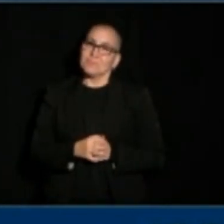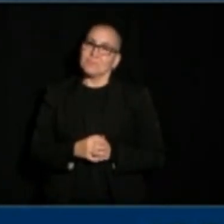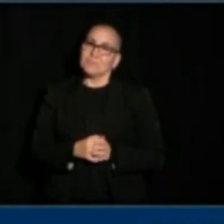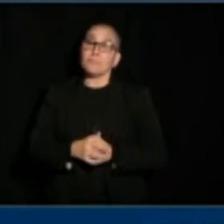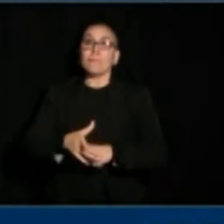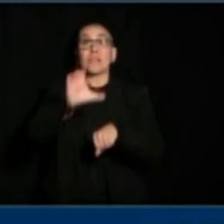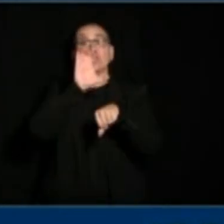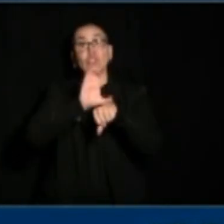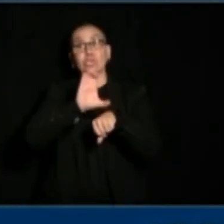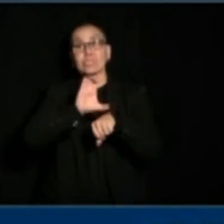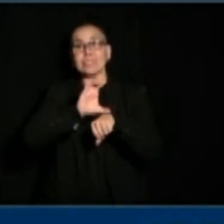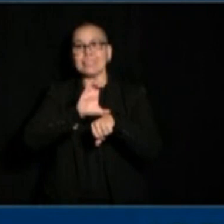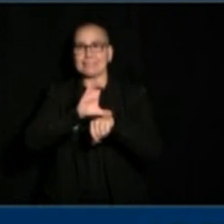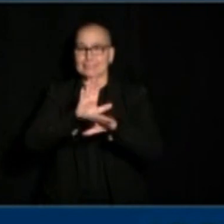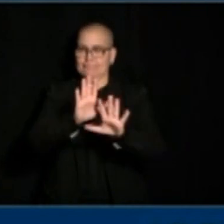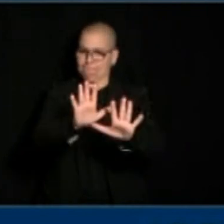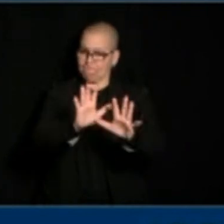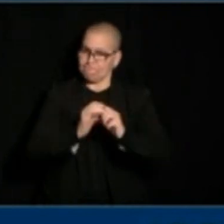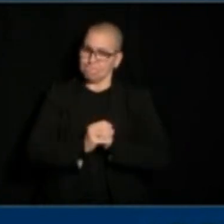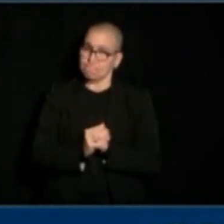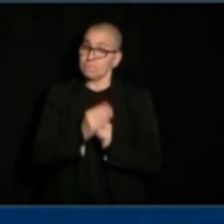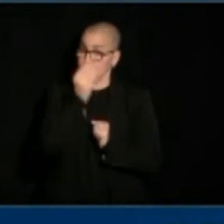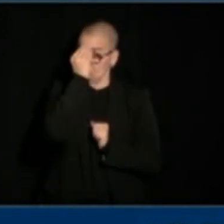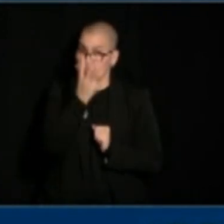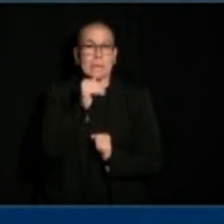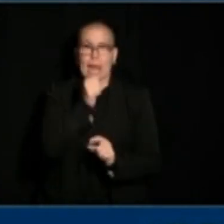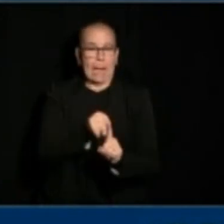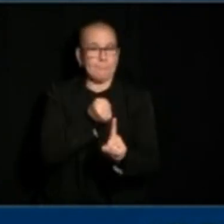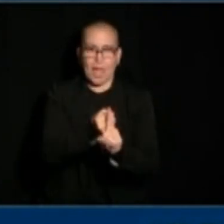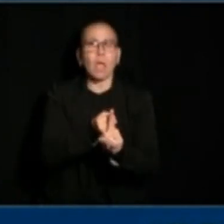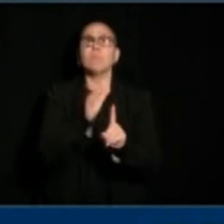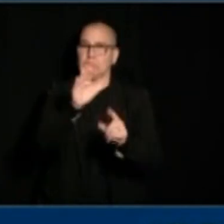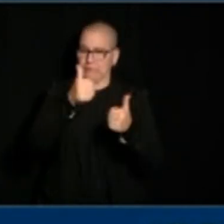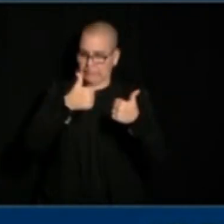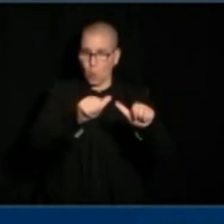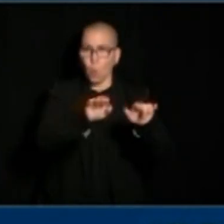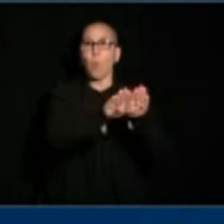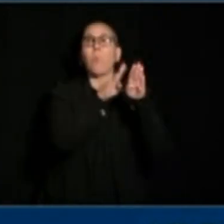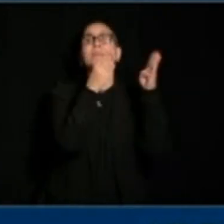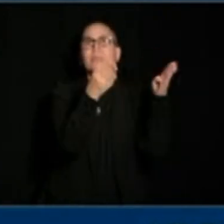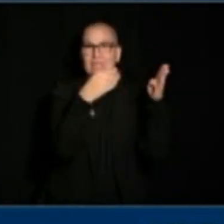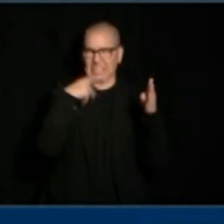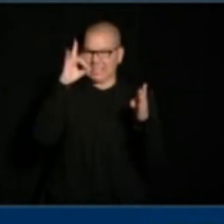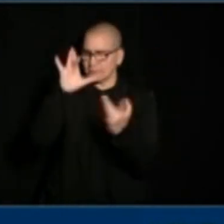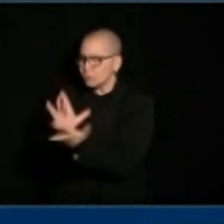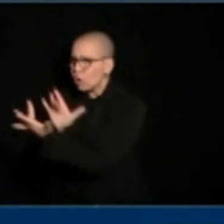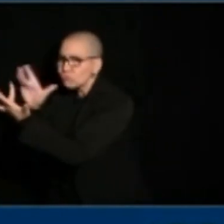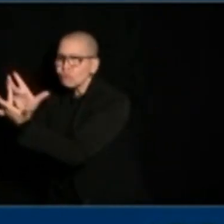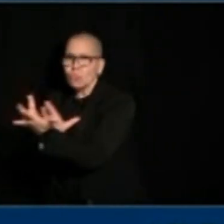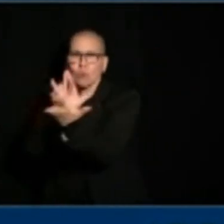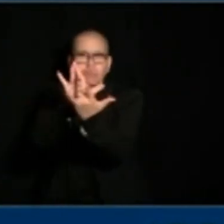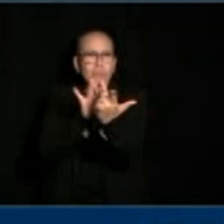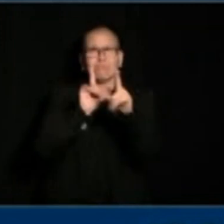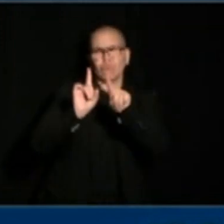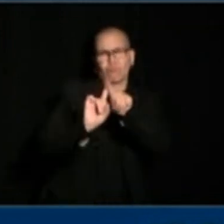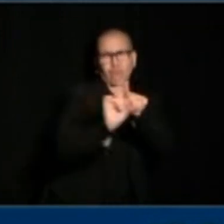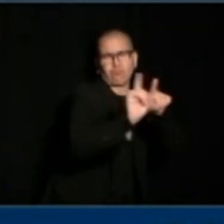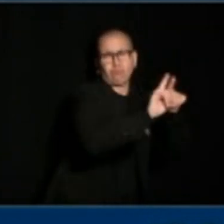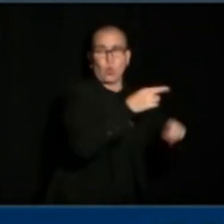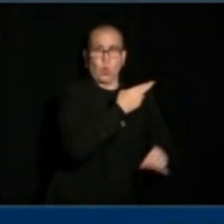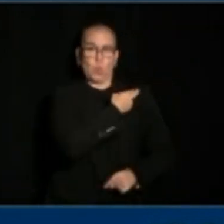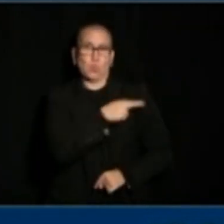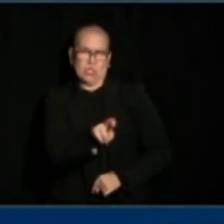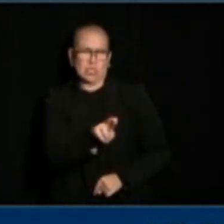tell you, I spent the afternoon calling our faith leaders, and they know it's the job that they do to administer to the spiritual,